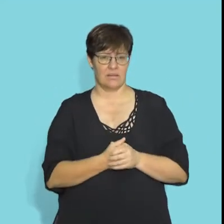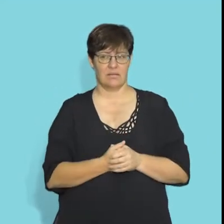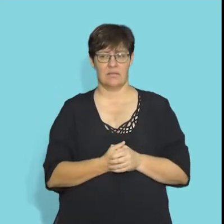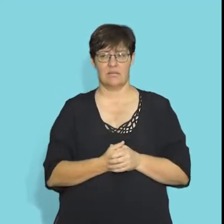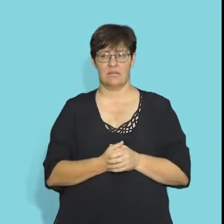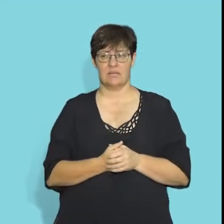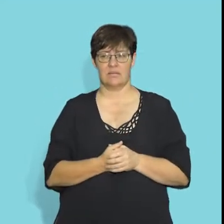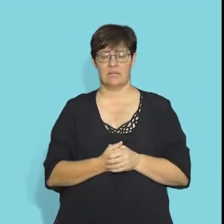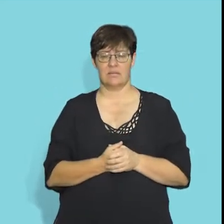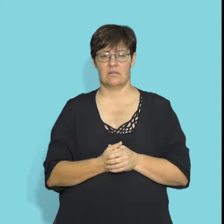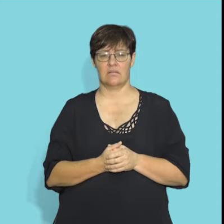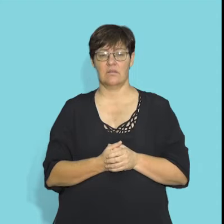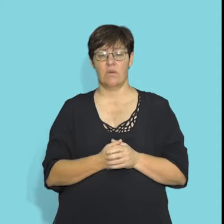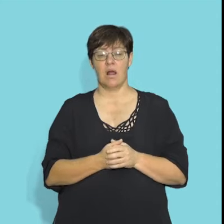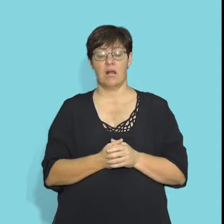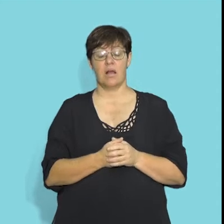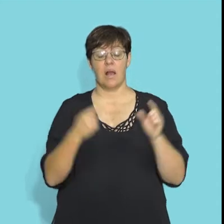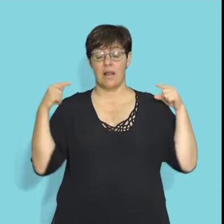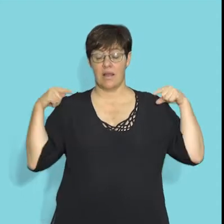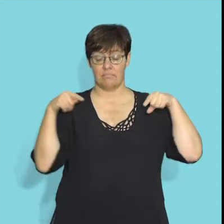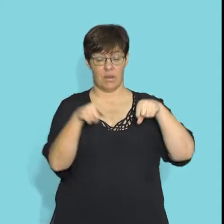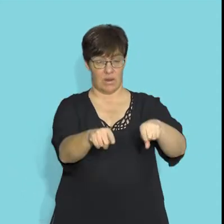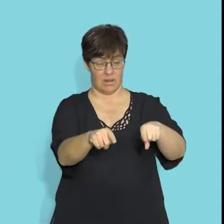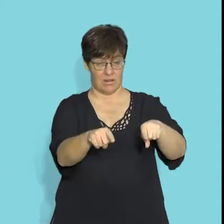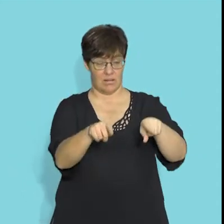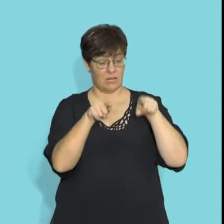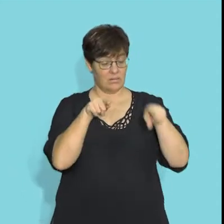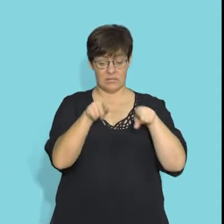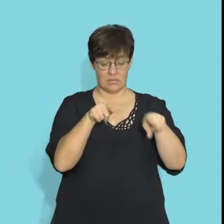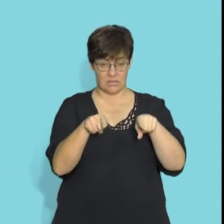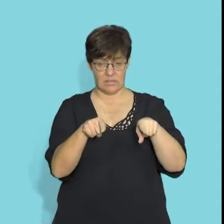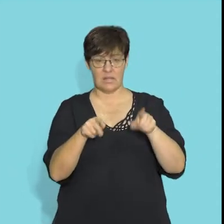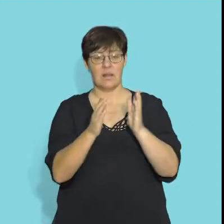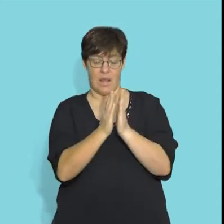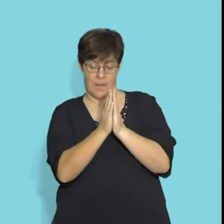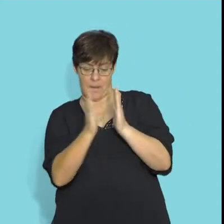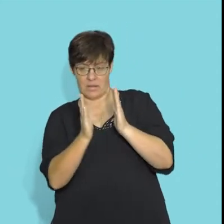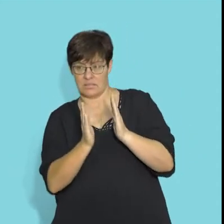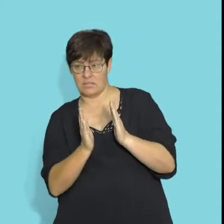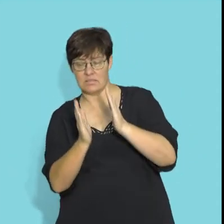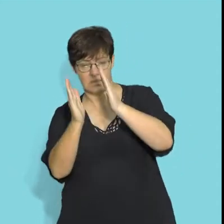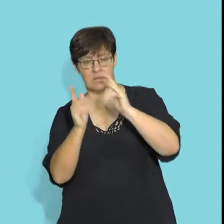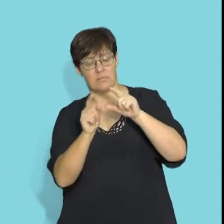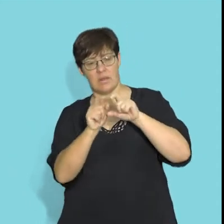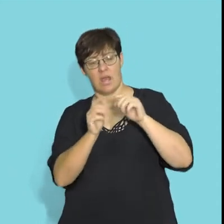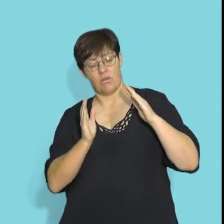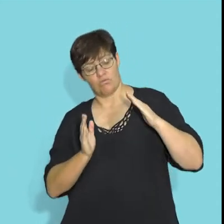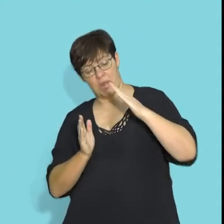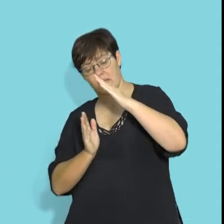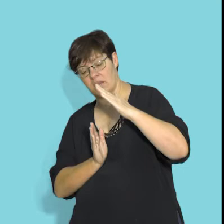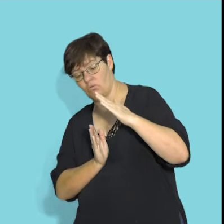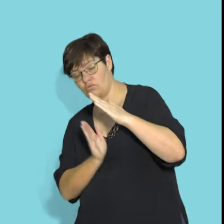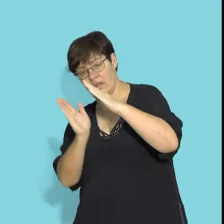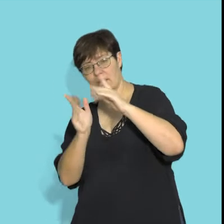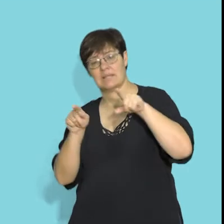lines, two lines that run parallel are always going to be the same distance apart and have